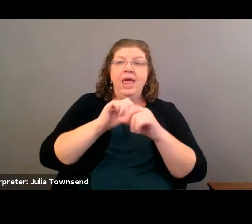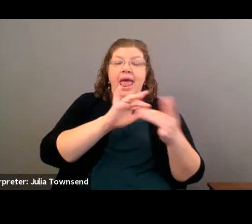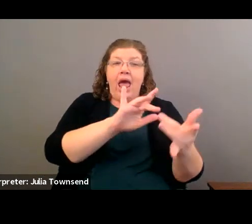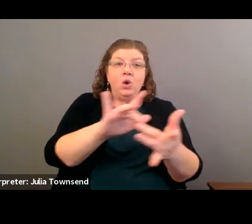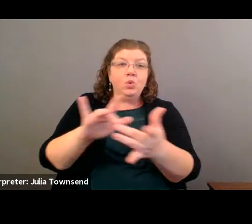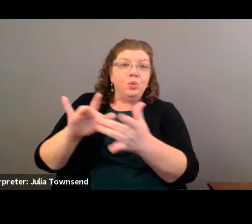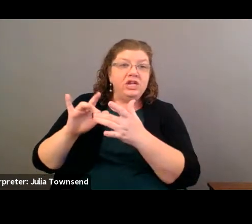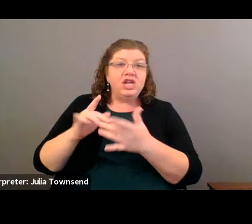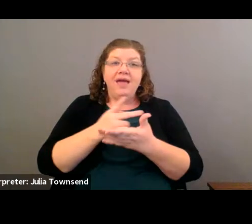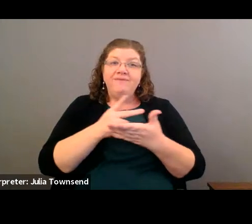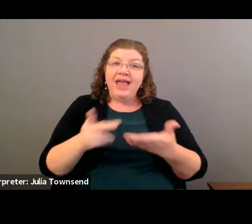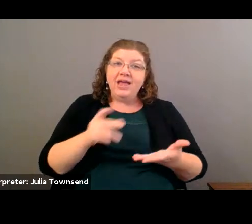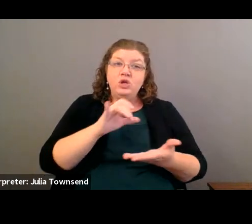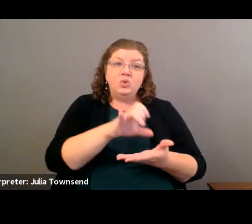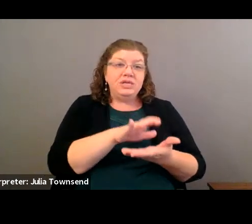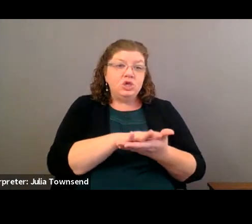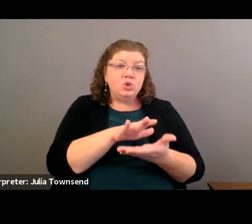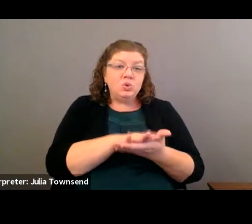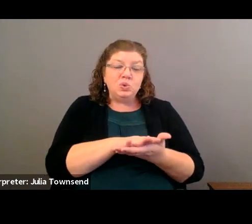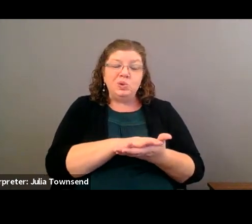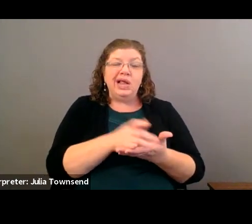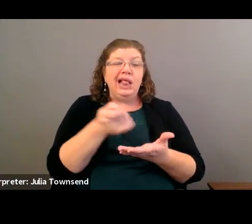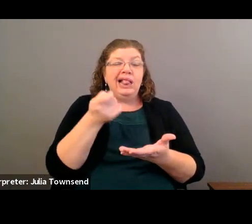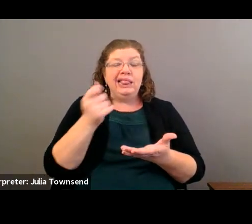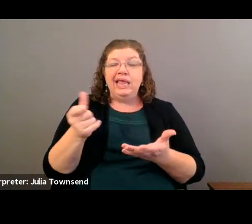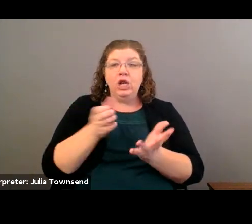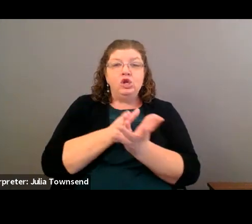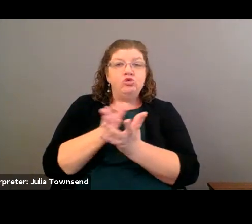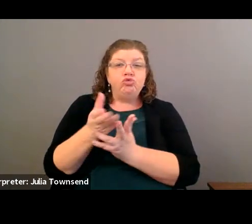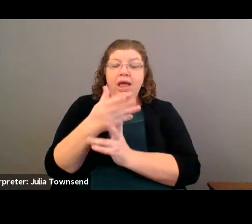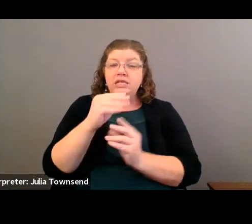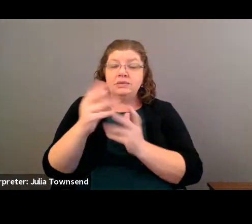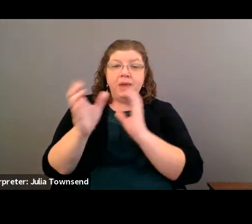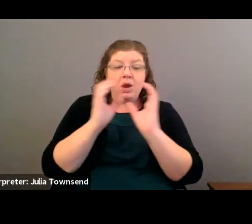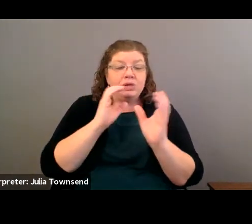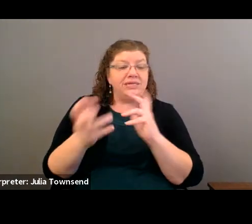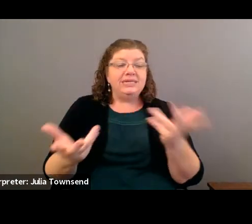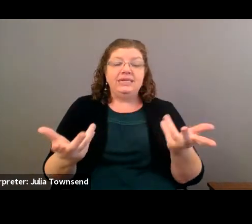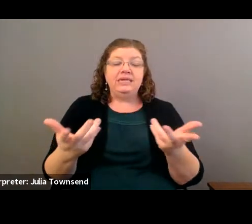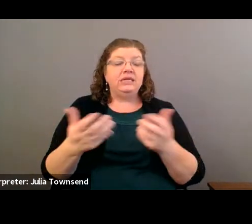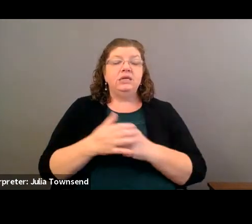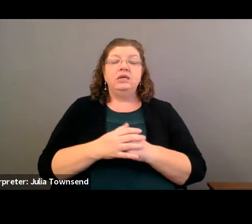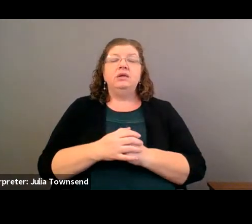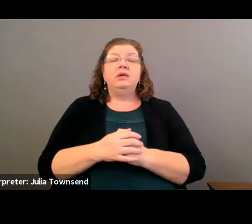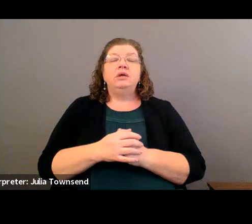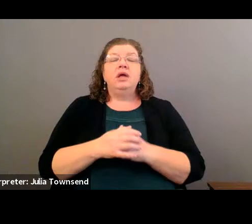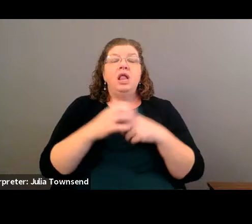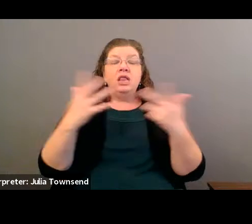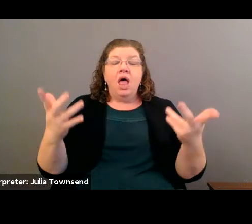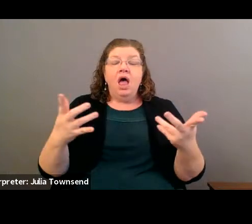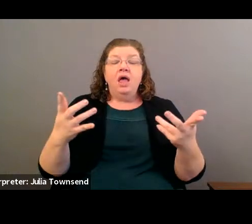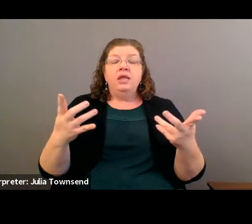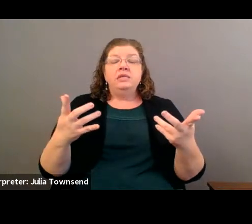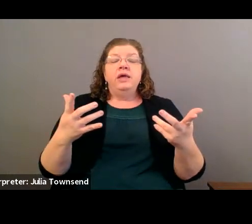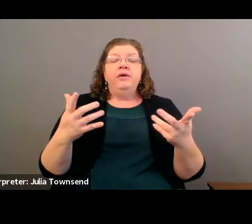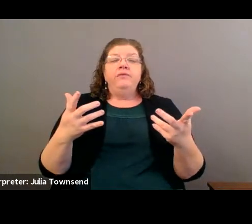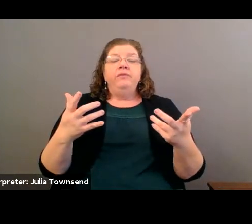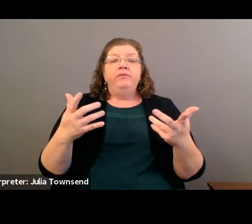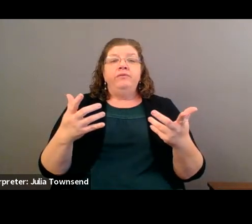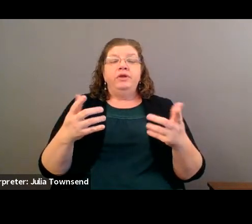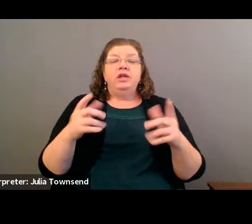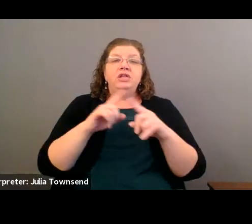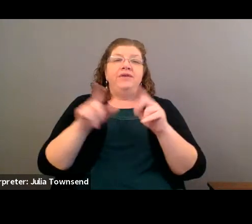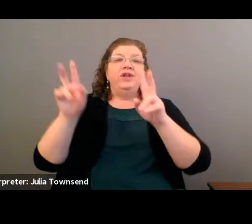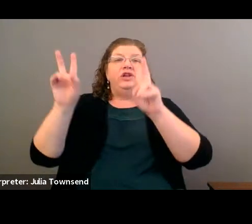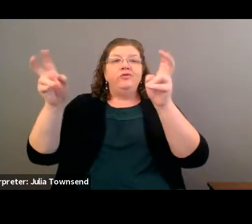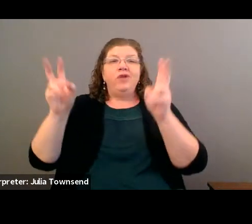this school, and there's been little transparency and lots of interchangeable phrases such as